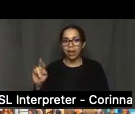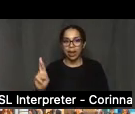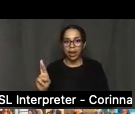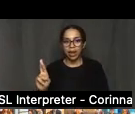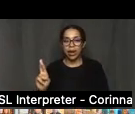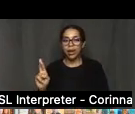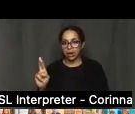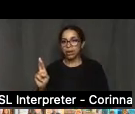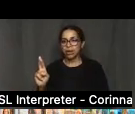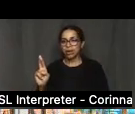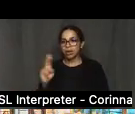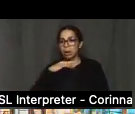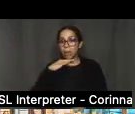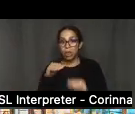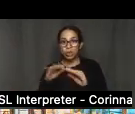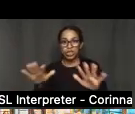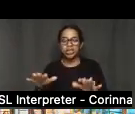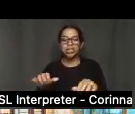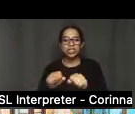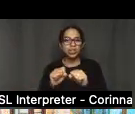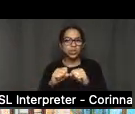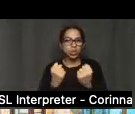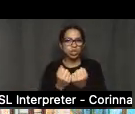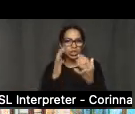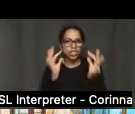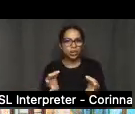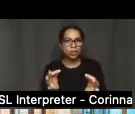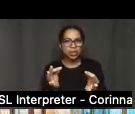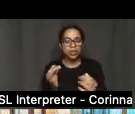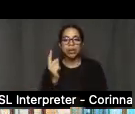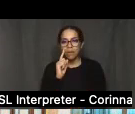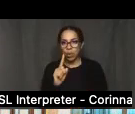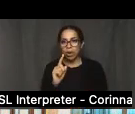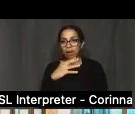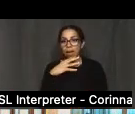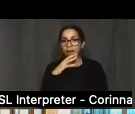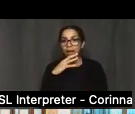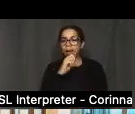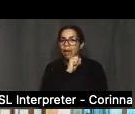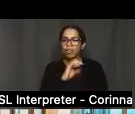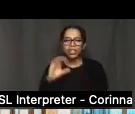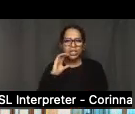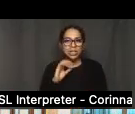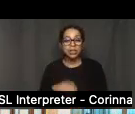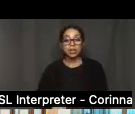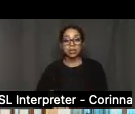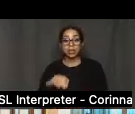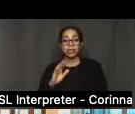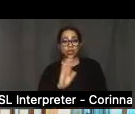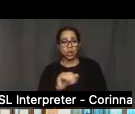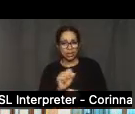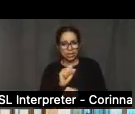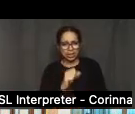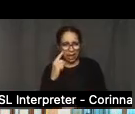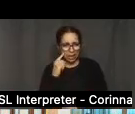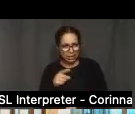social determinants of health for the elderly. So in your statistic, I think you said 61% were